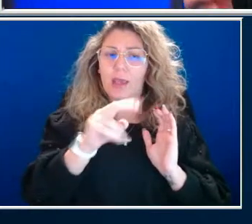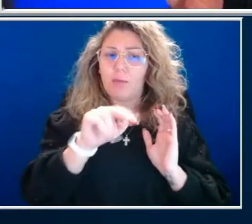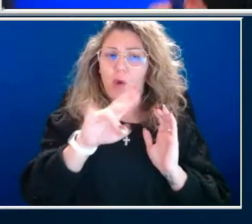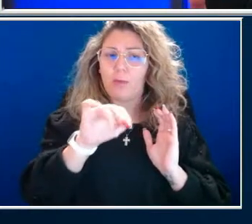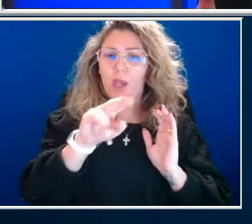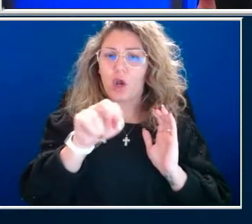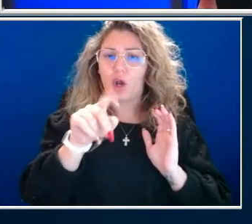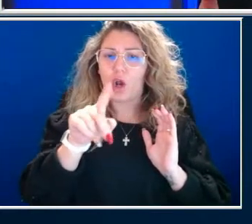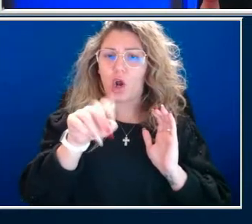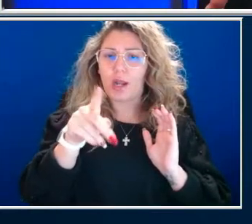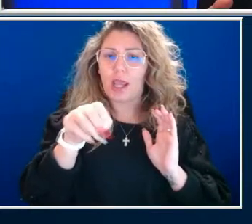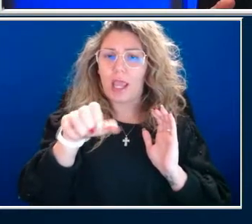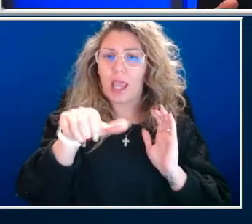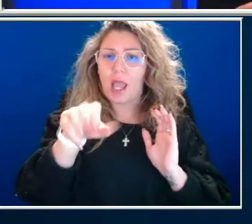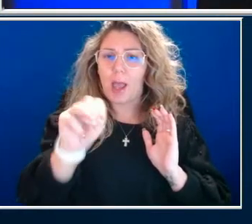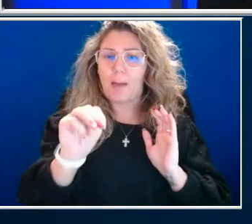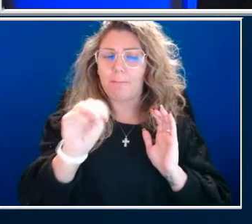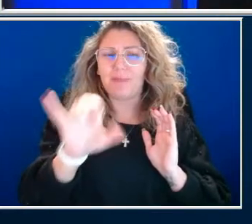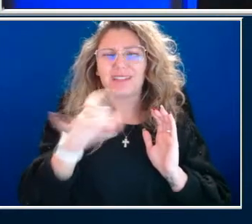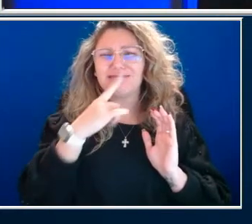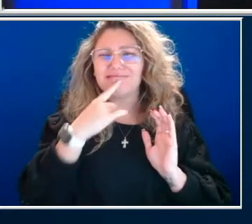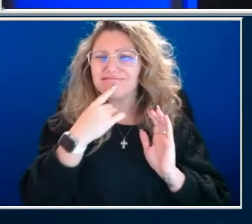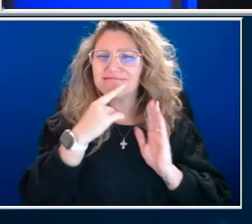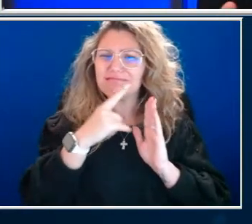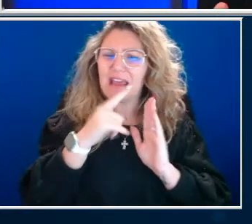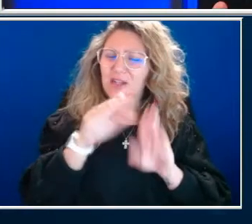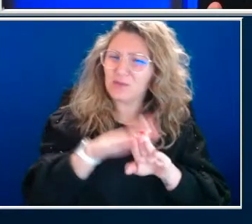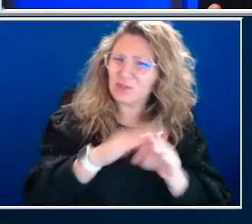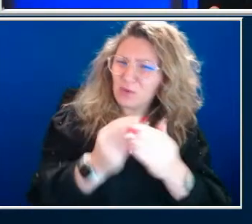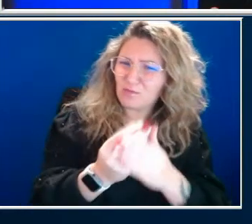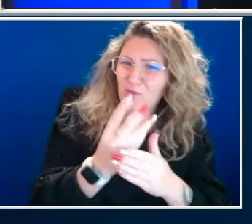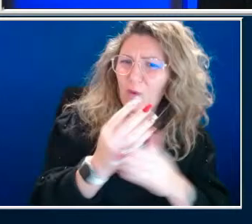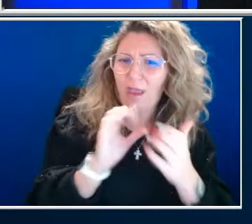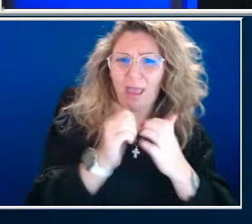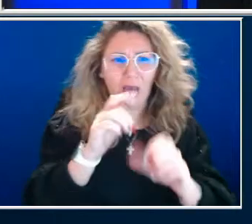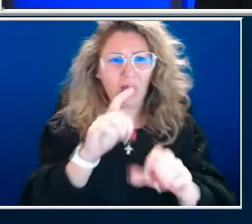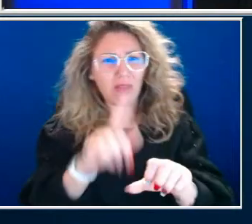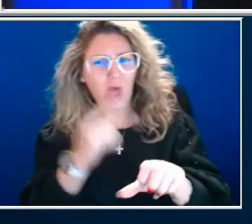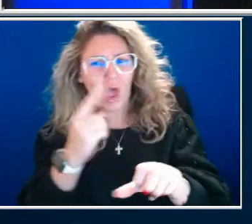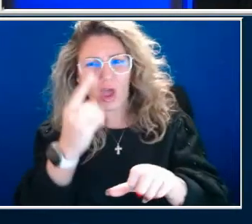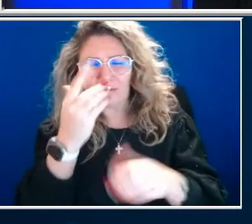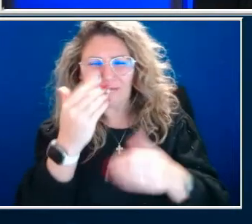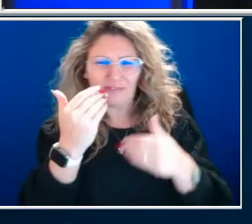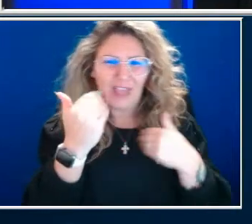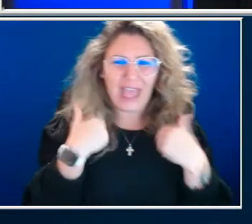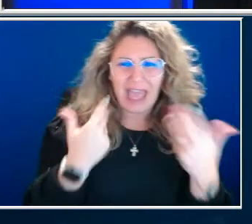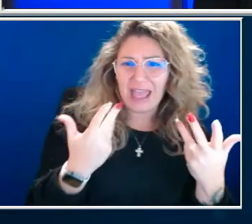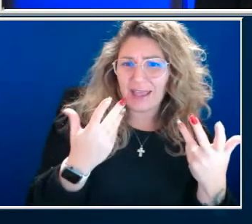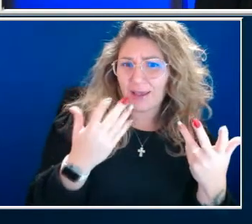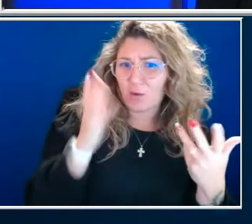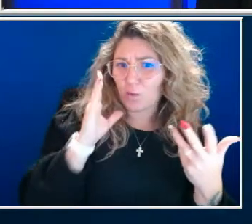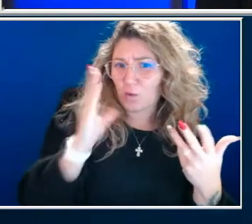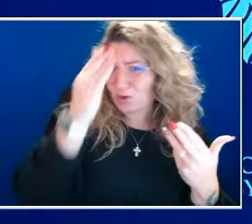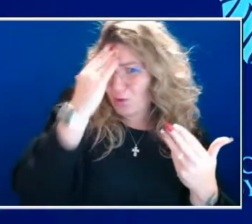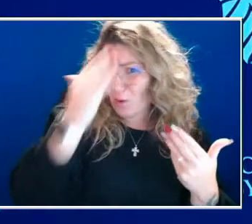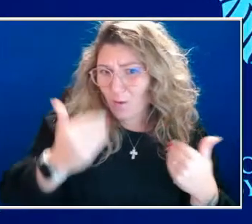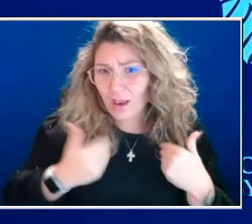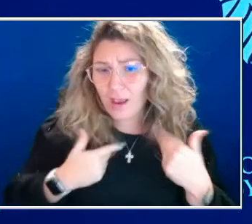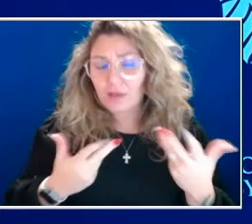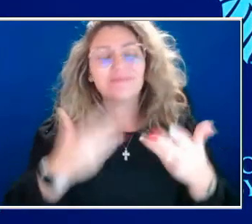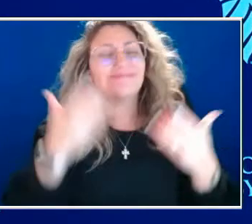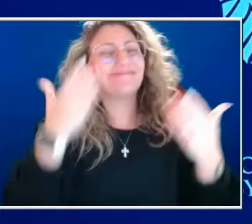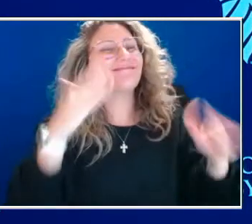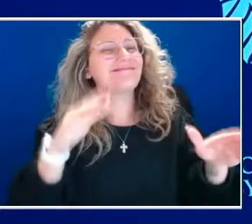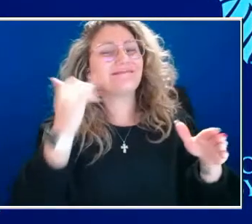was slow growing. How long could he have had that aneurysm? Would he have even known it? We don't know. It's hard to know unless he had